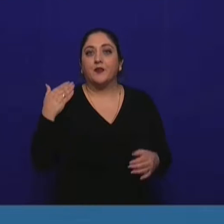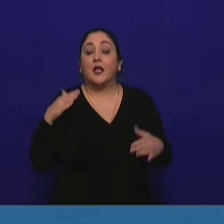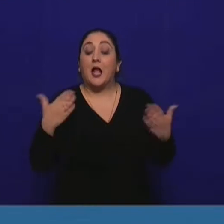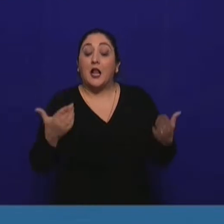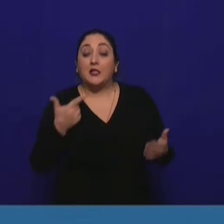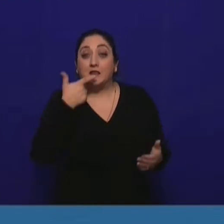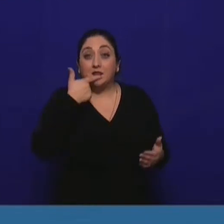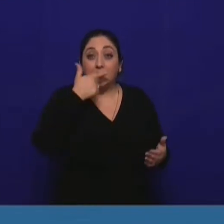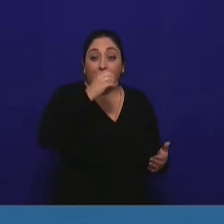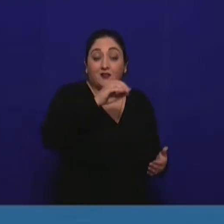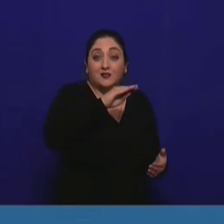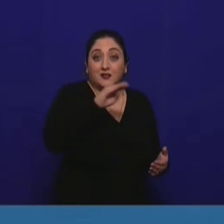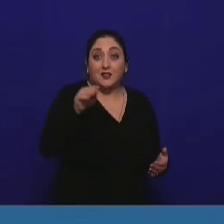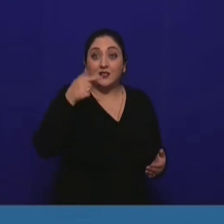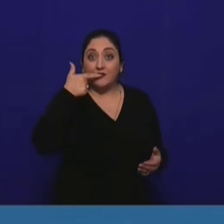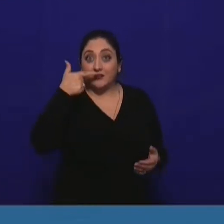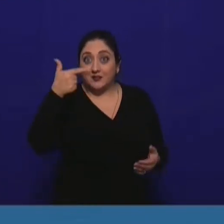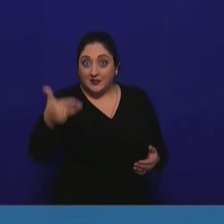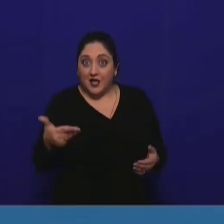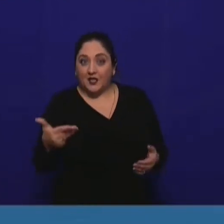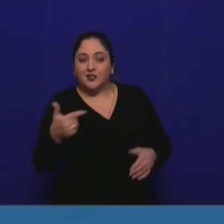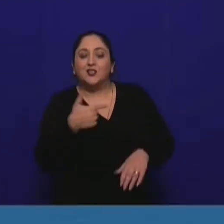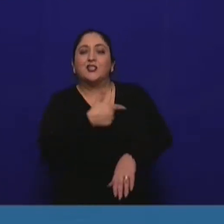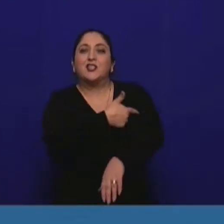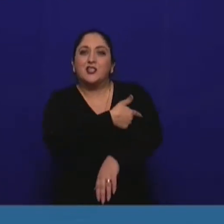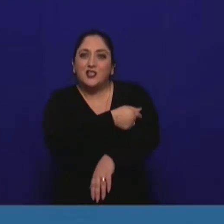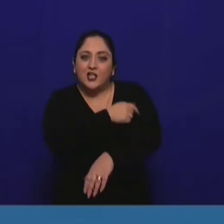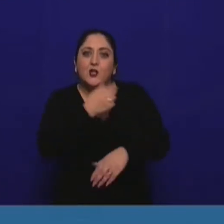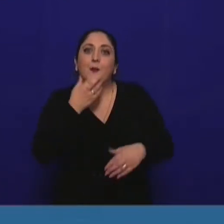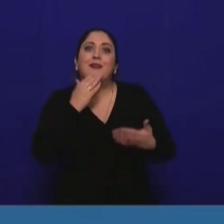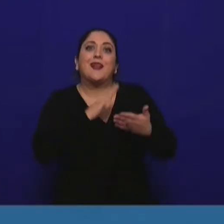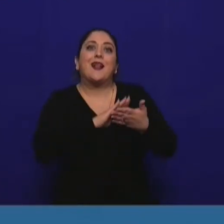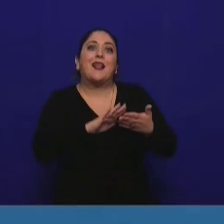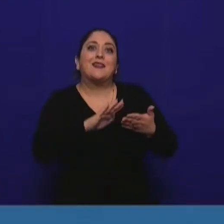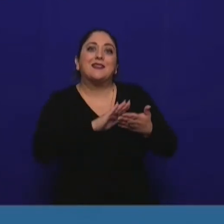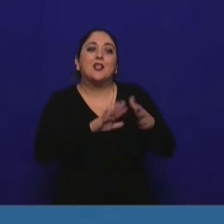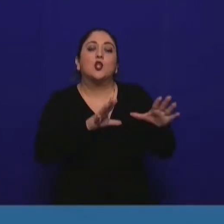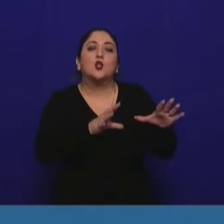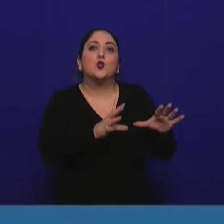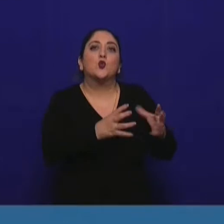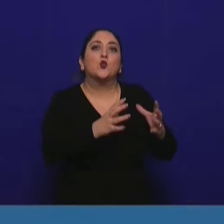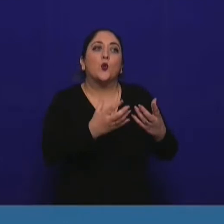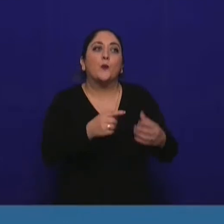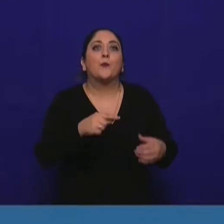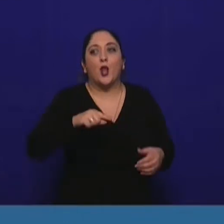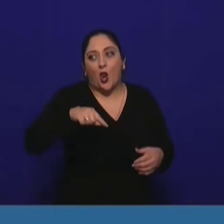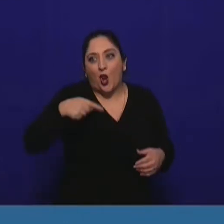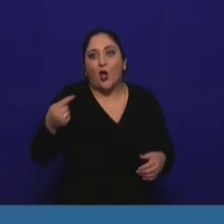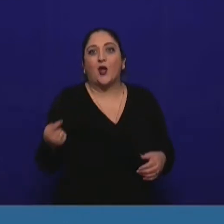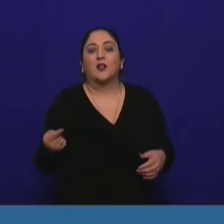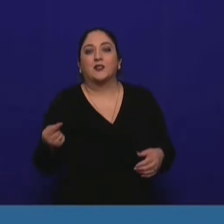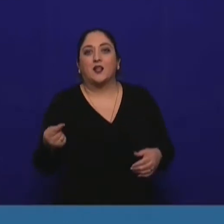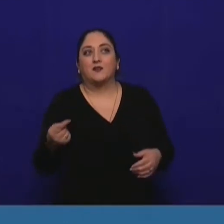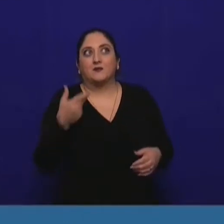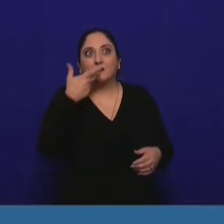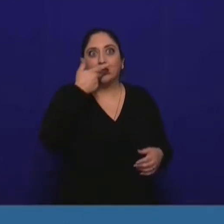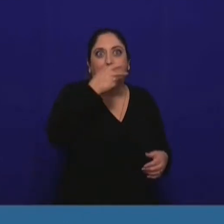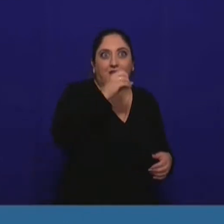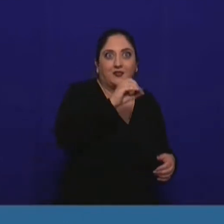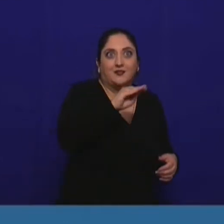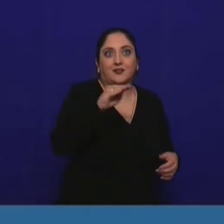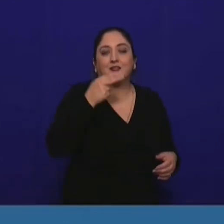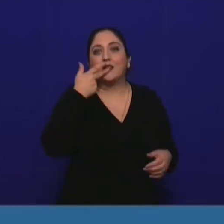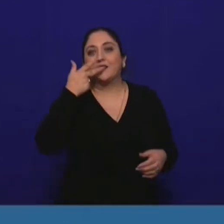bejn 70 u 79 sena jkunu qegħdin jingħataw la darba aħna nkunu qegħdin lestu dan il-cohort li għandna bħalissa ta' bejn 80